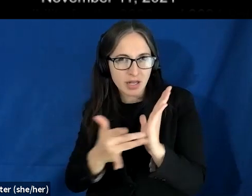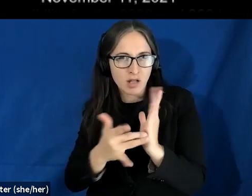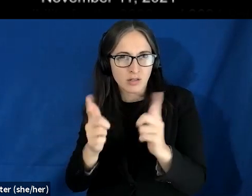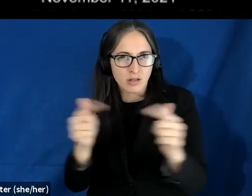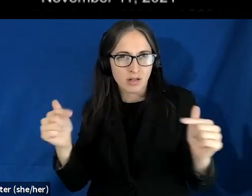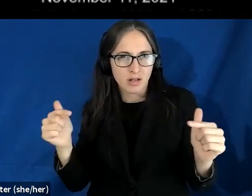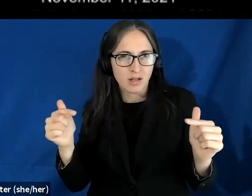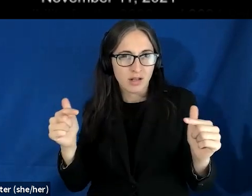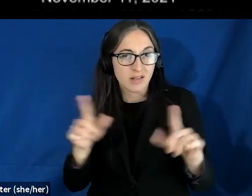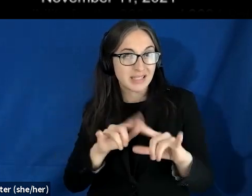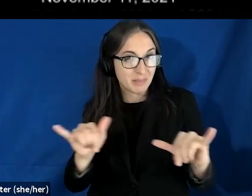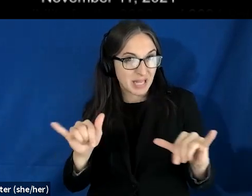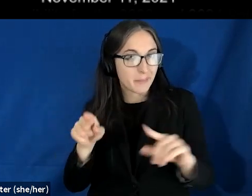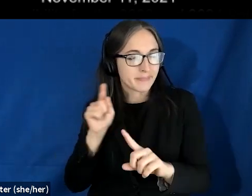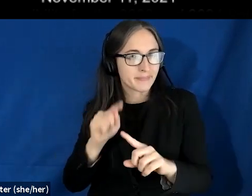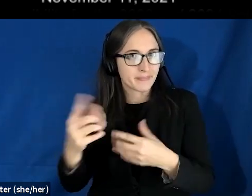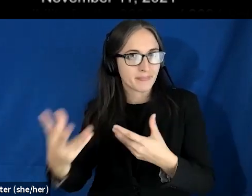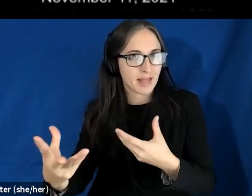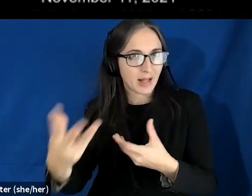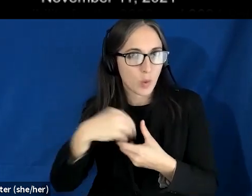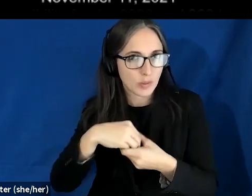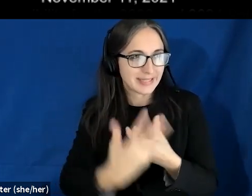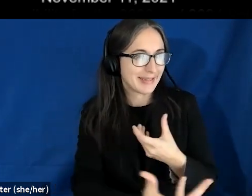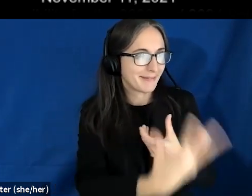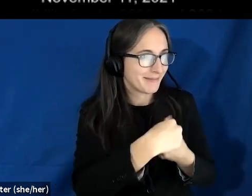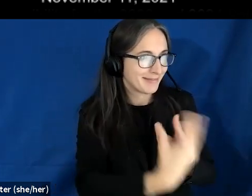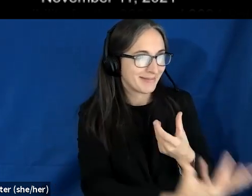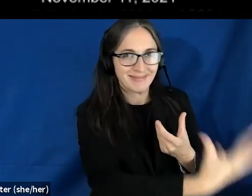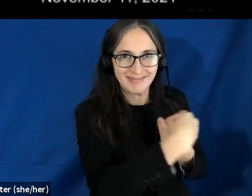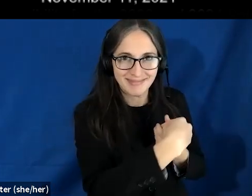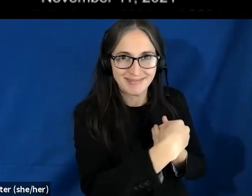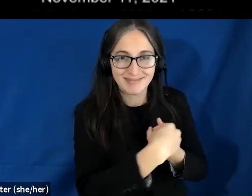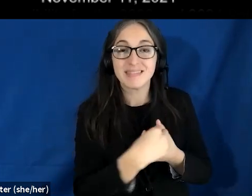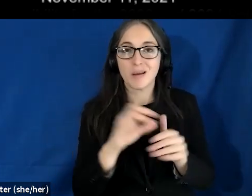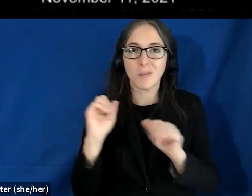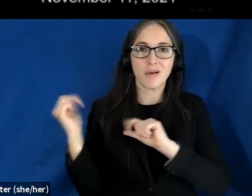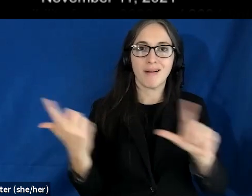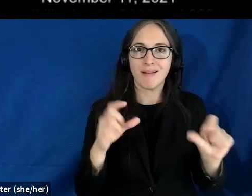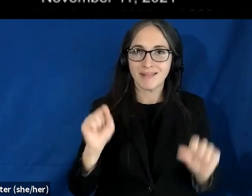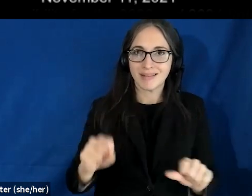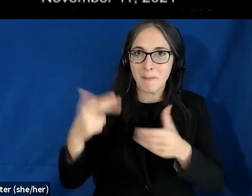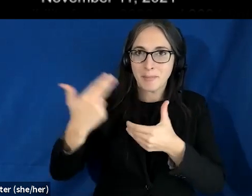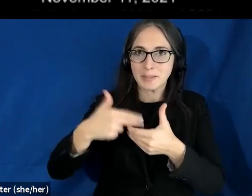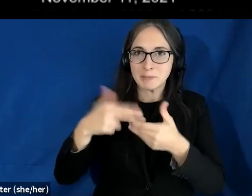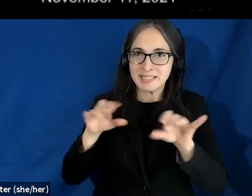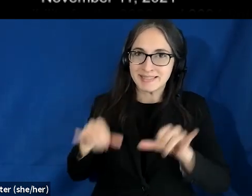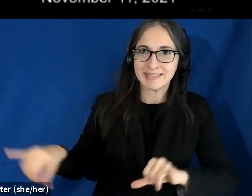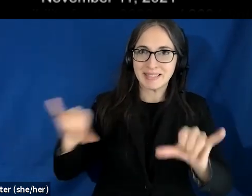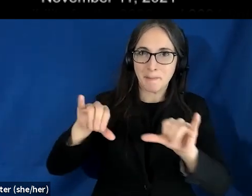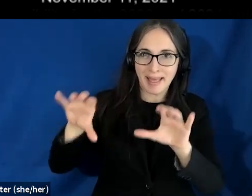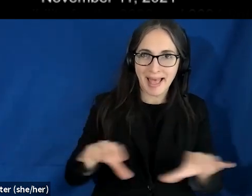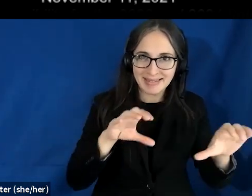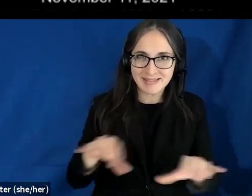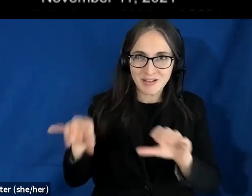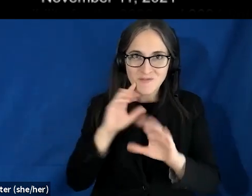inclusive. So for the most part, we can all participate in the same activities in a course, or we can access a service